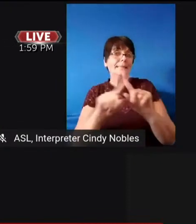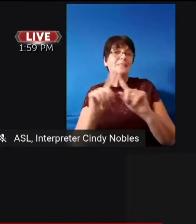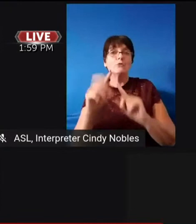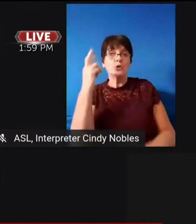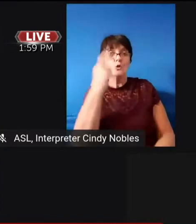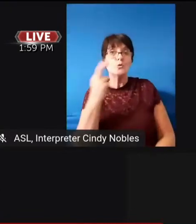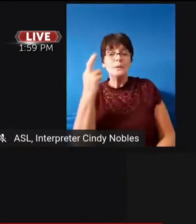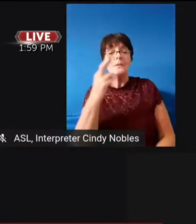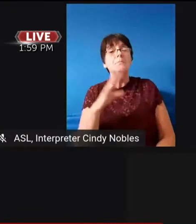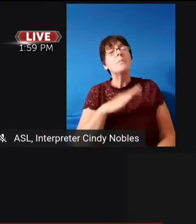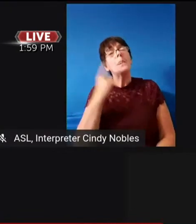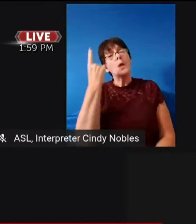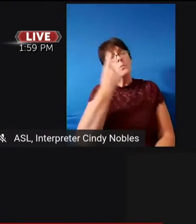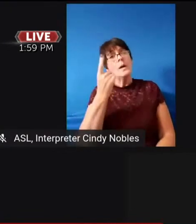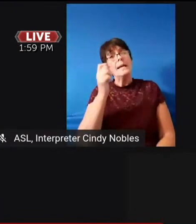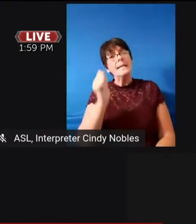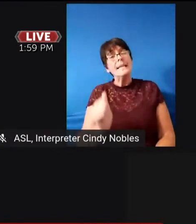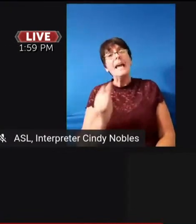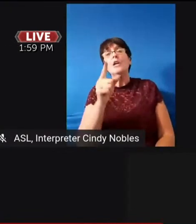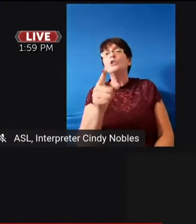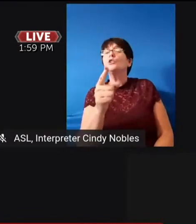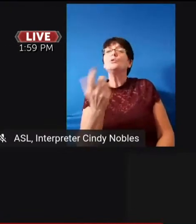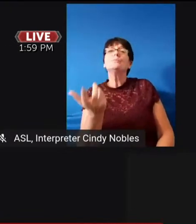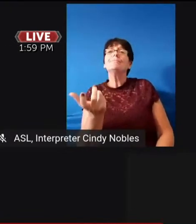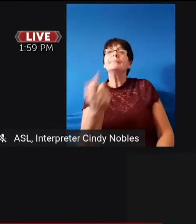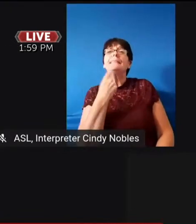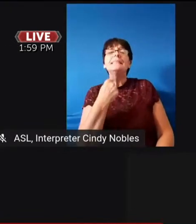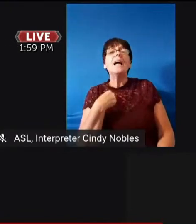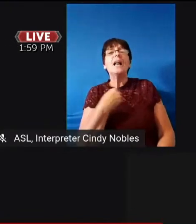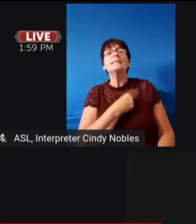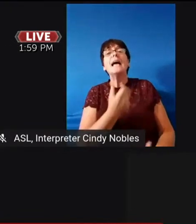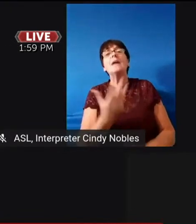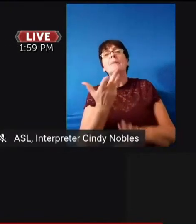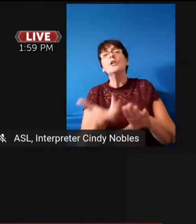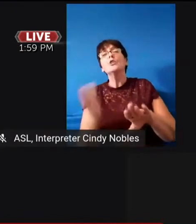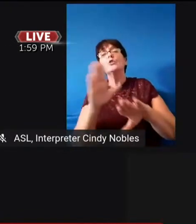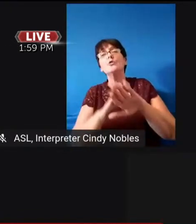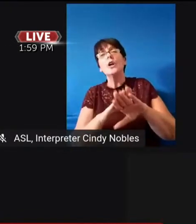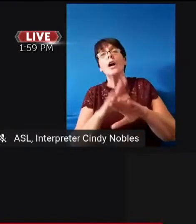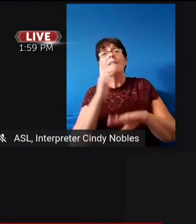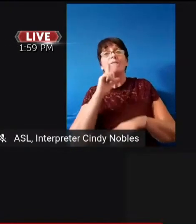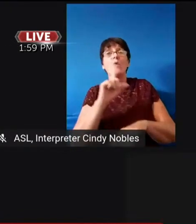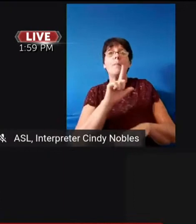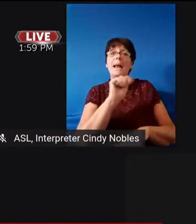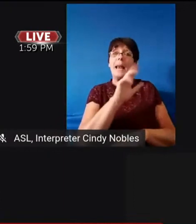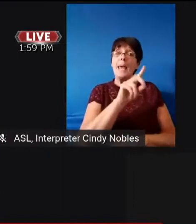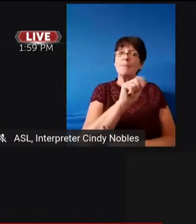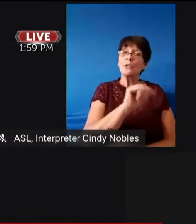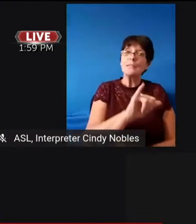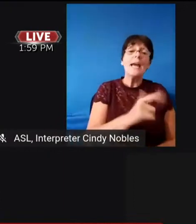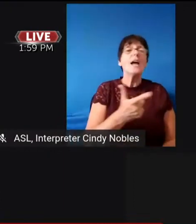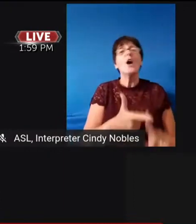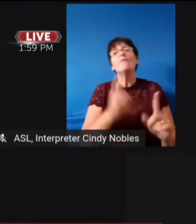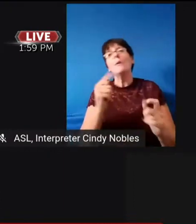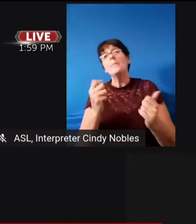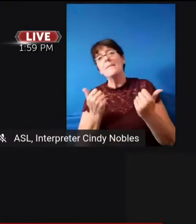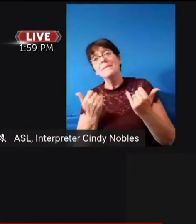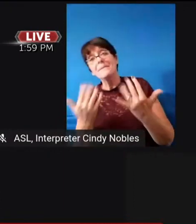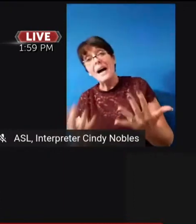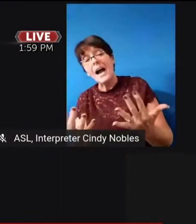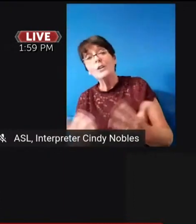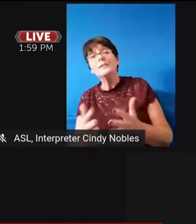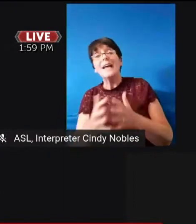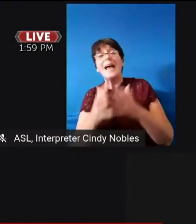I'm wondering if you can characterize how much of this increase you think is from Labor Day, how much is from the fires, and how much